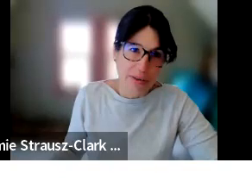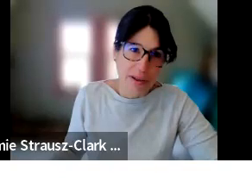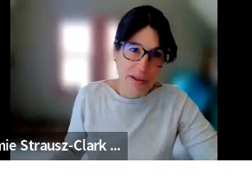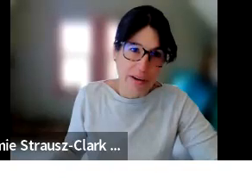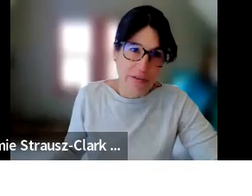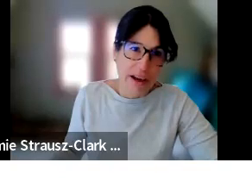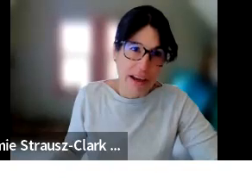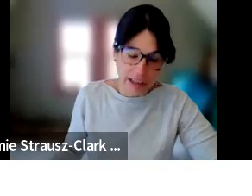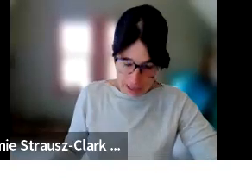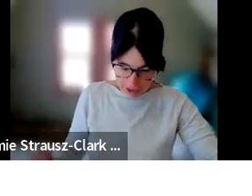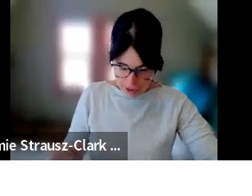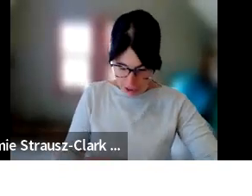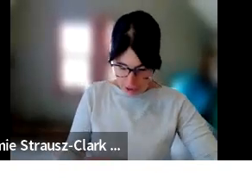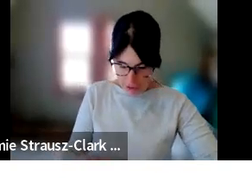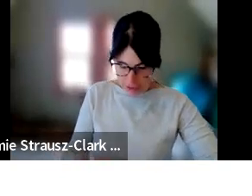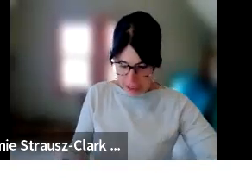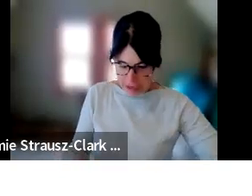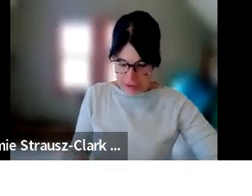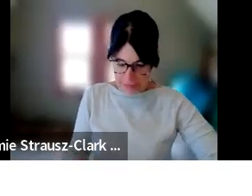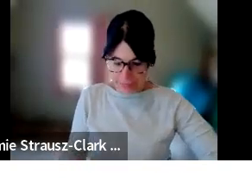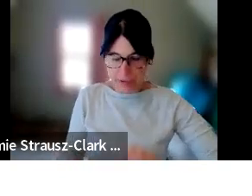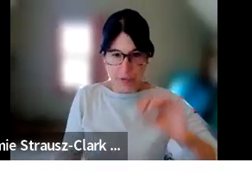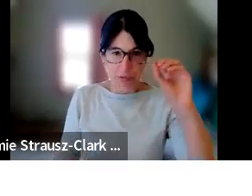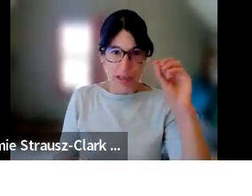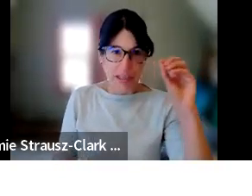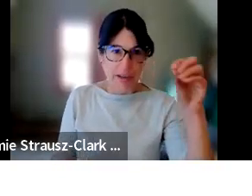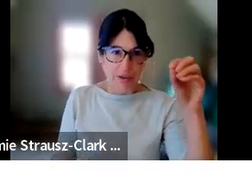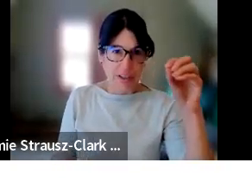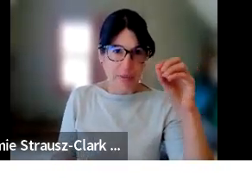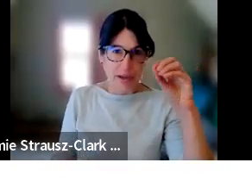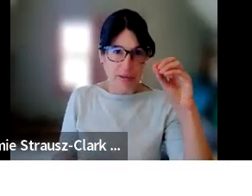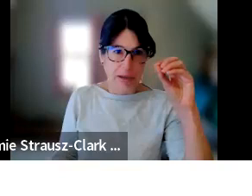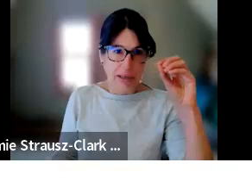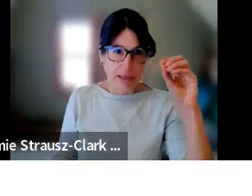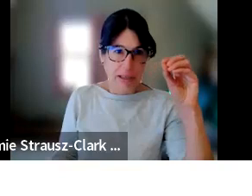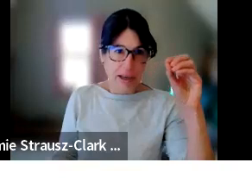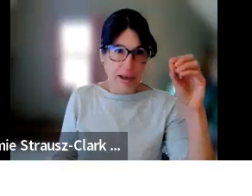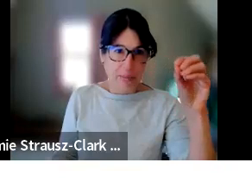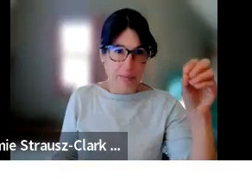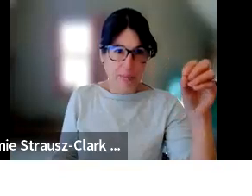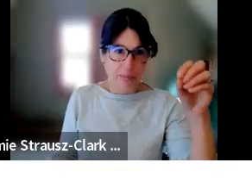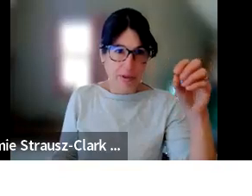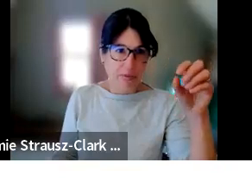all to clarify. So I heard you say that that diagnosis maybe can be